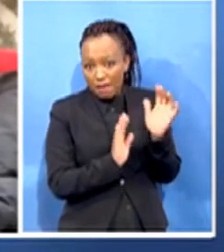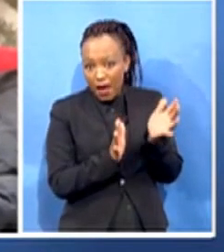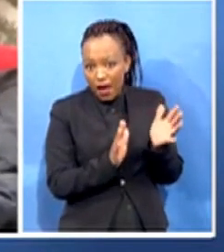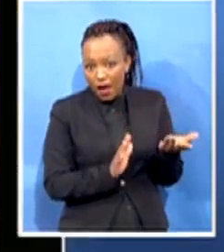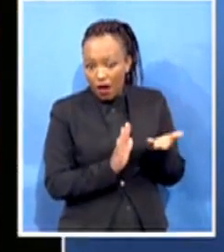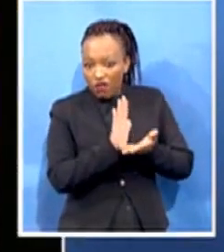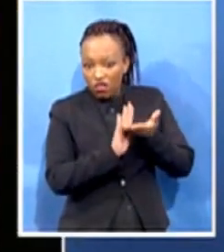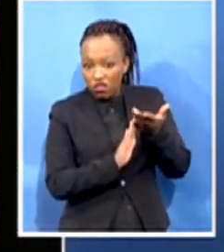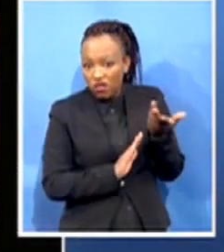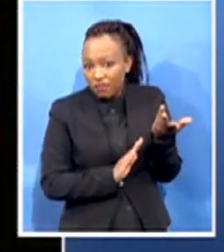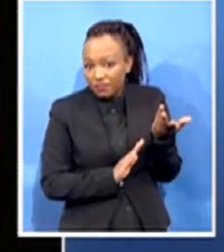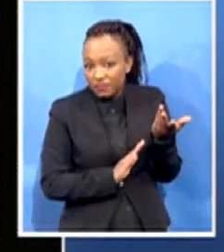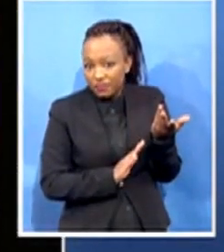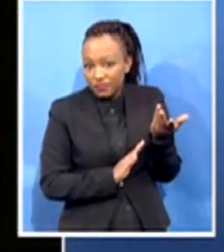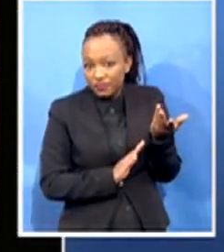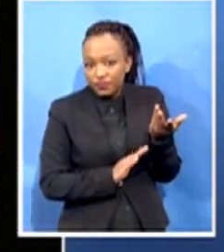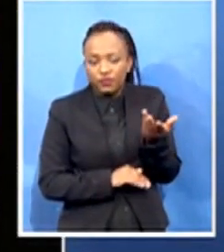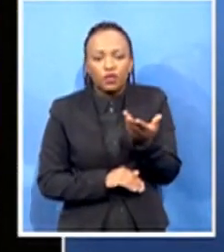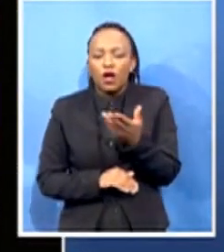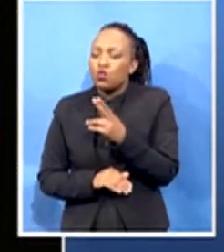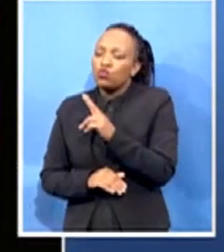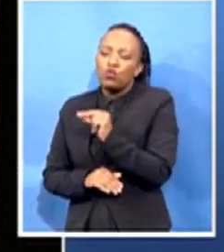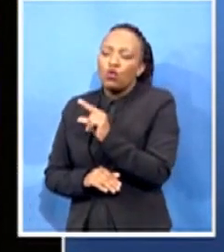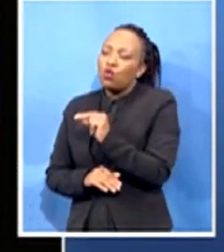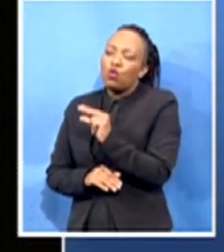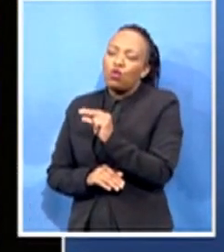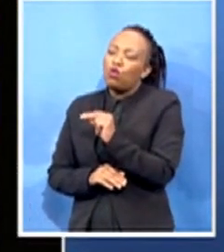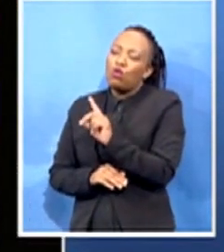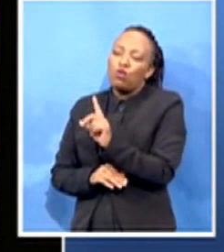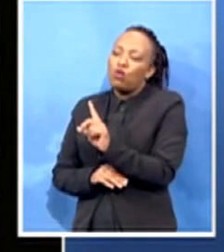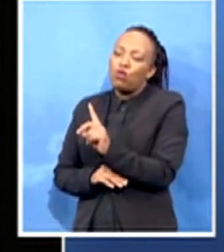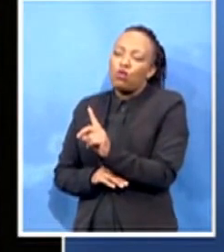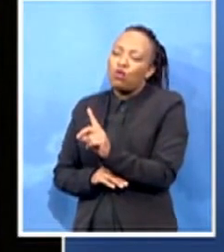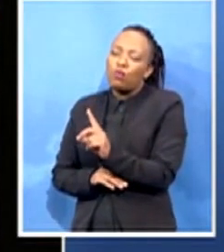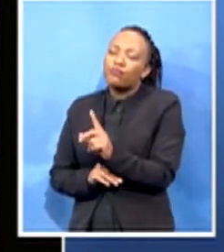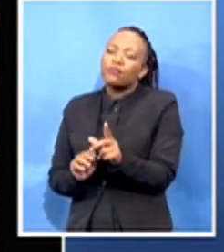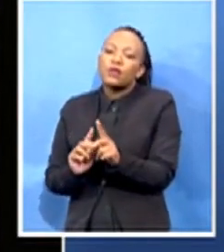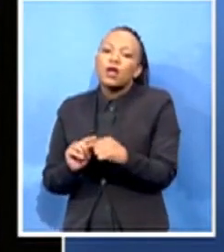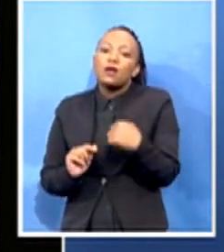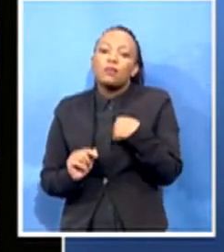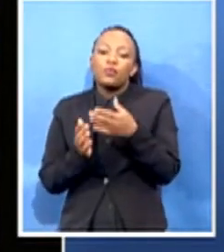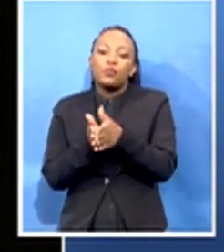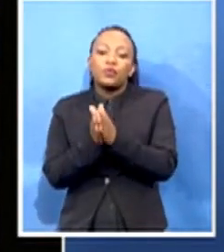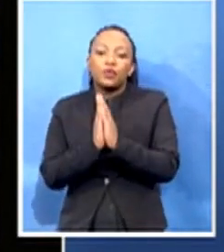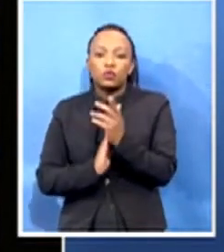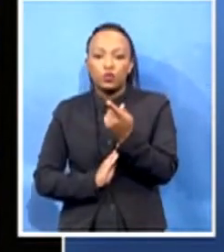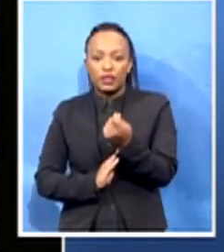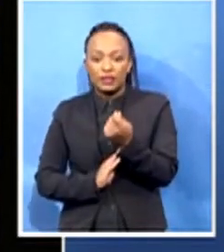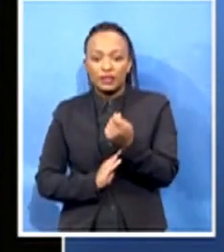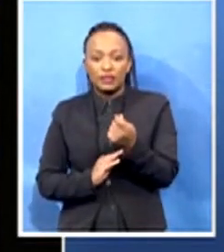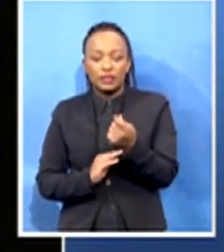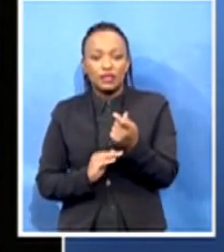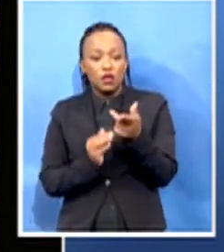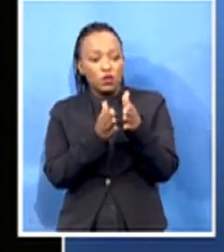No. You see, what we requested from these companies, we became generous. And I must be honest and say we